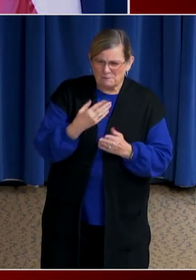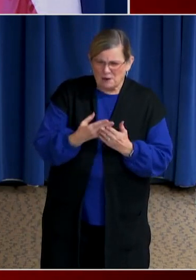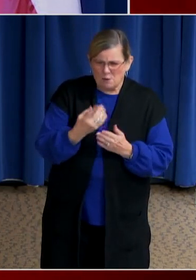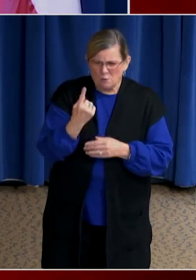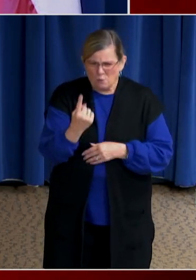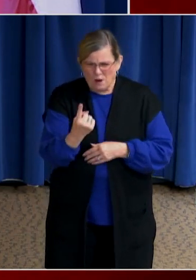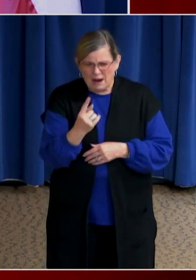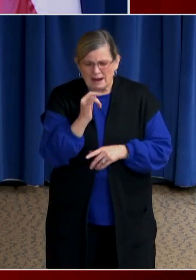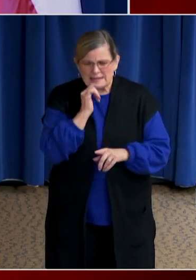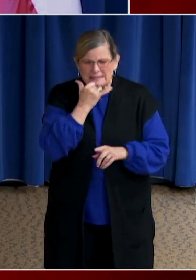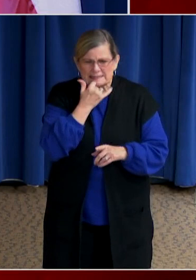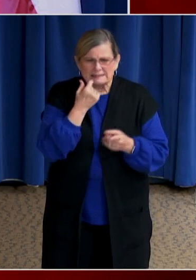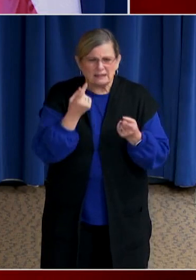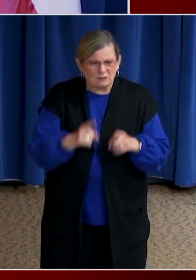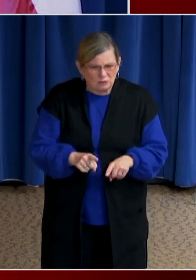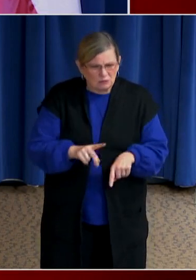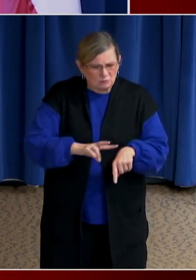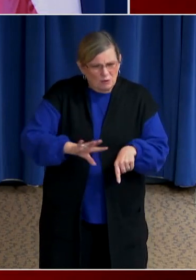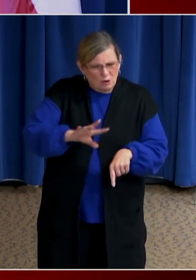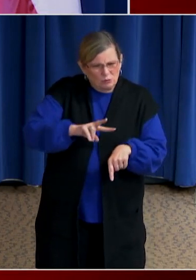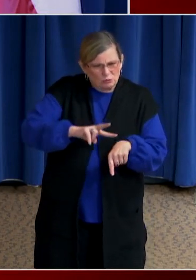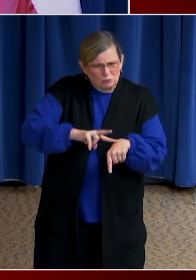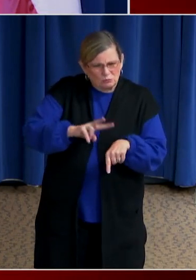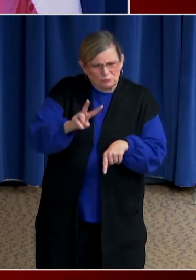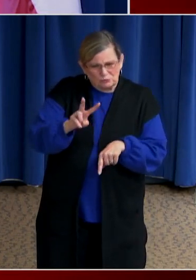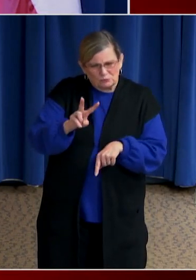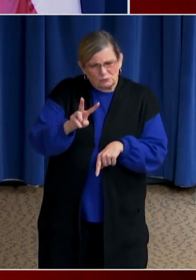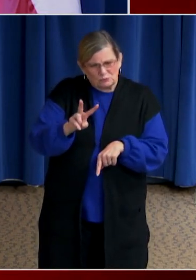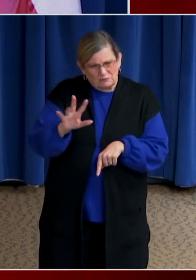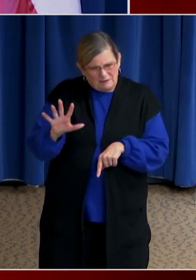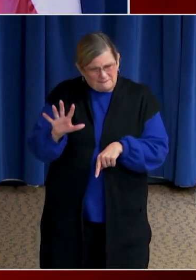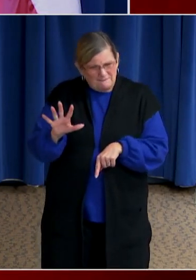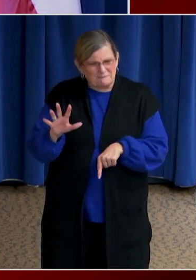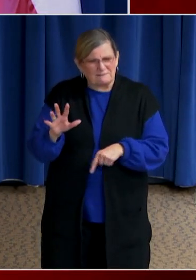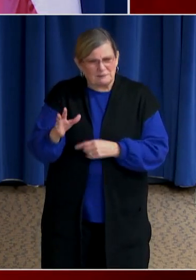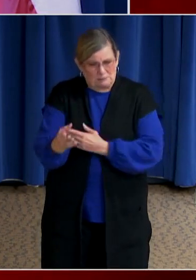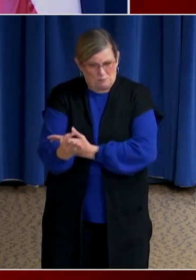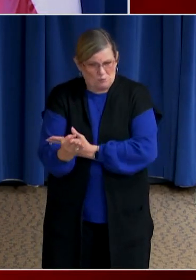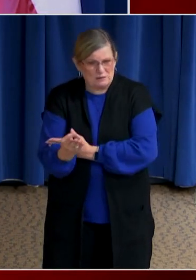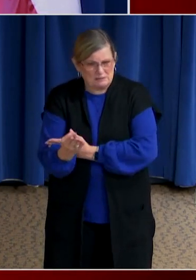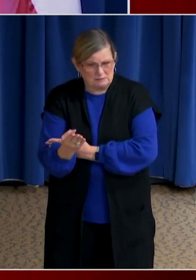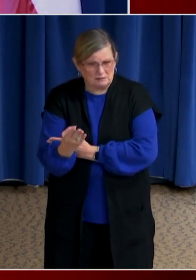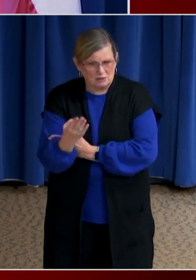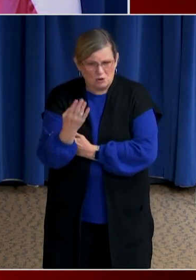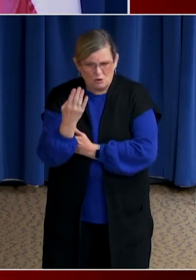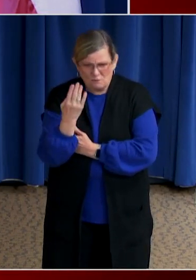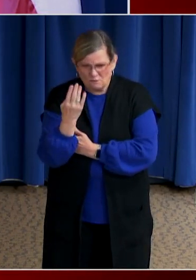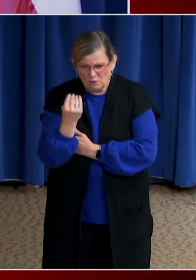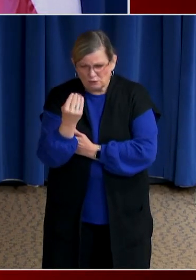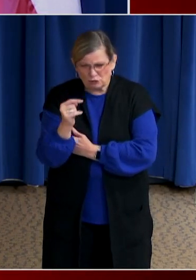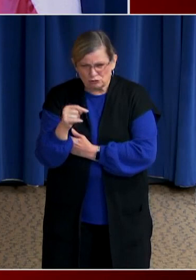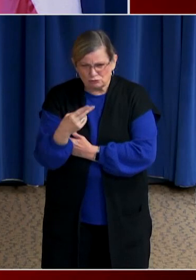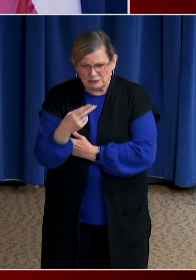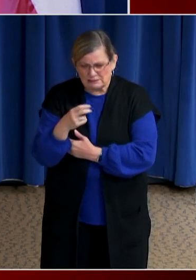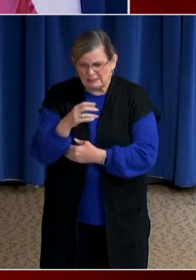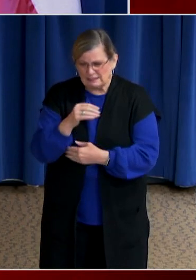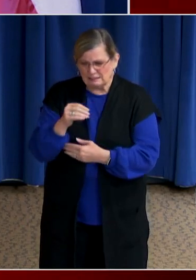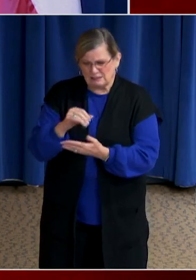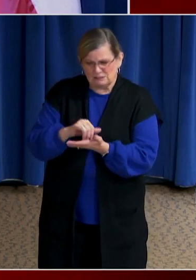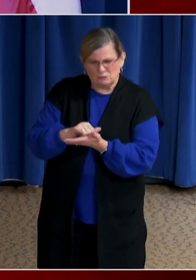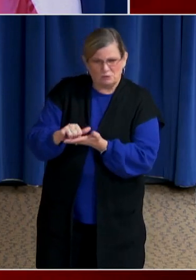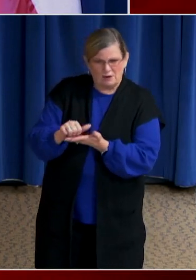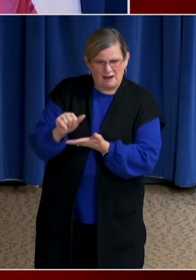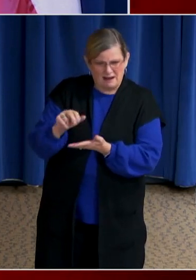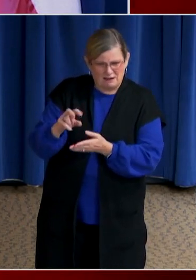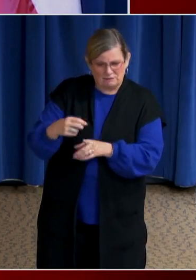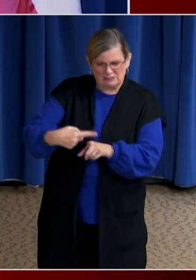at around 2:25 a.m. at 14th and New York Avenue Northwest. We had an assault with a dangerous weapon, a